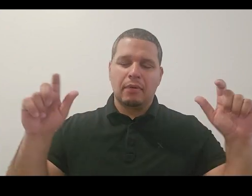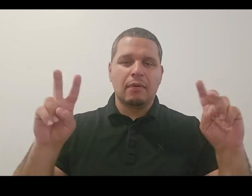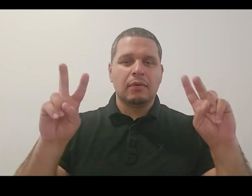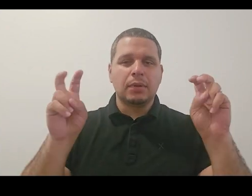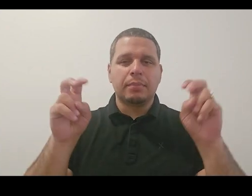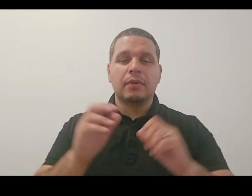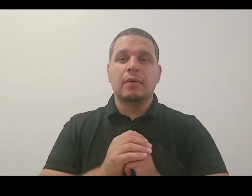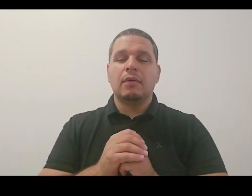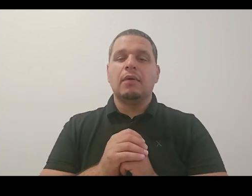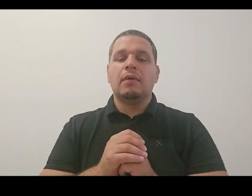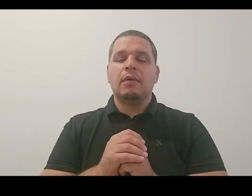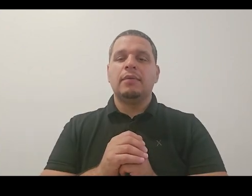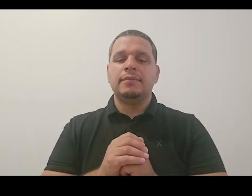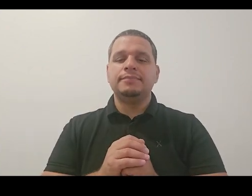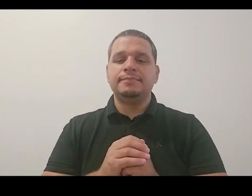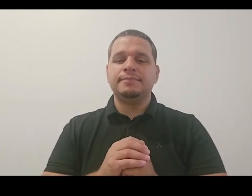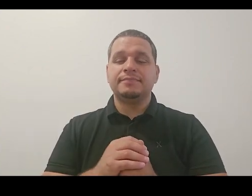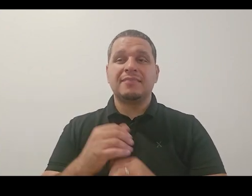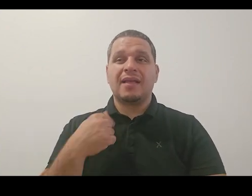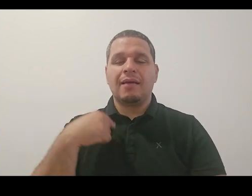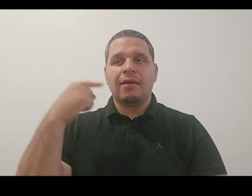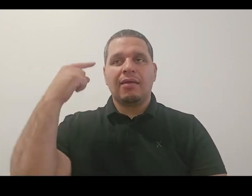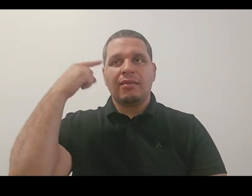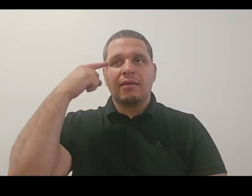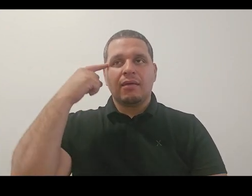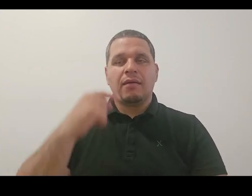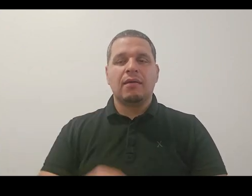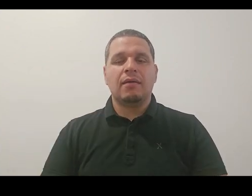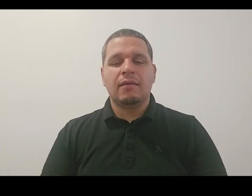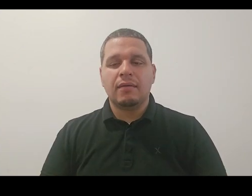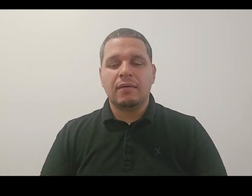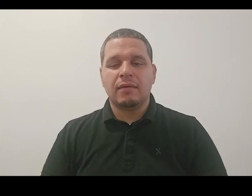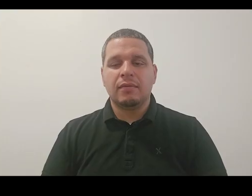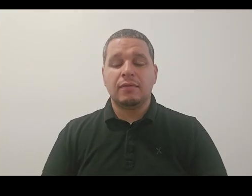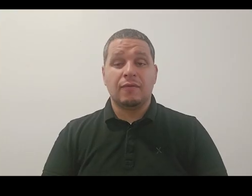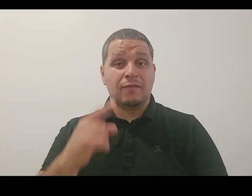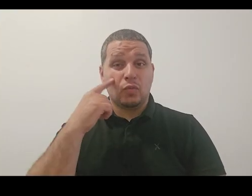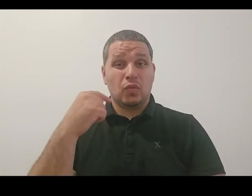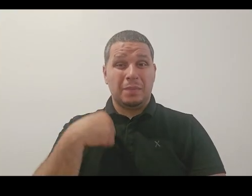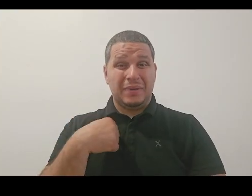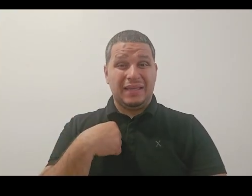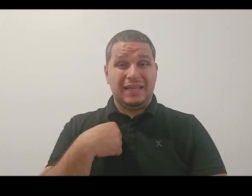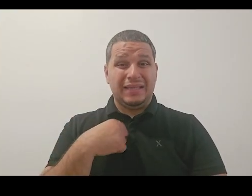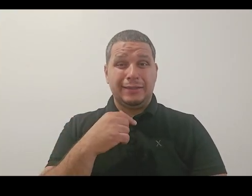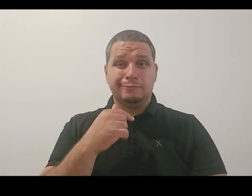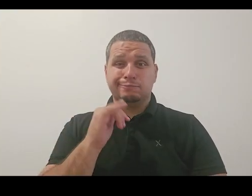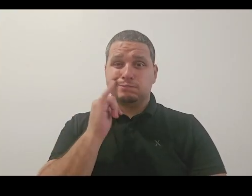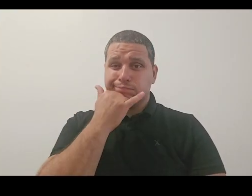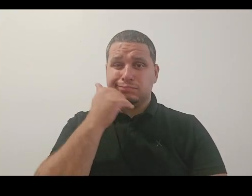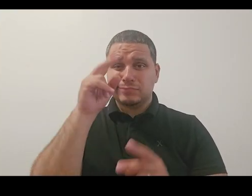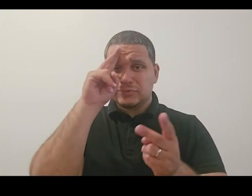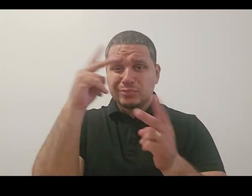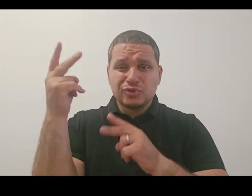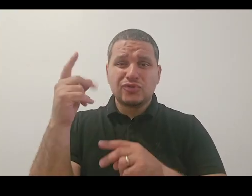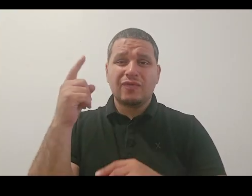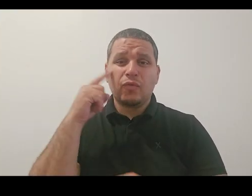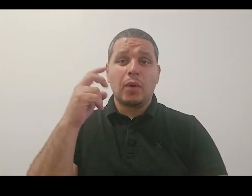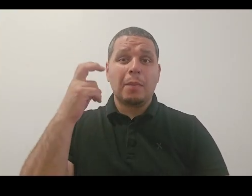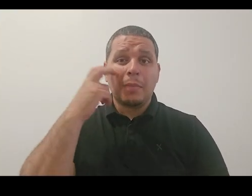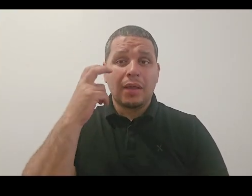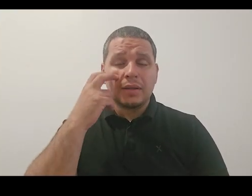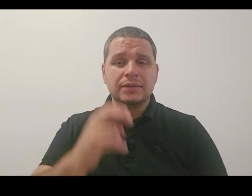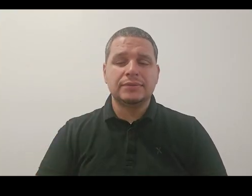to unpack. And I think for me, the misconceptions of